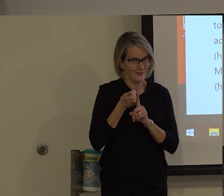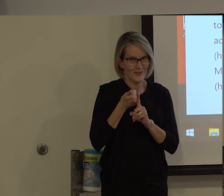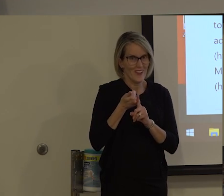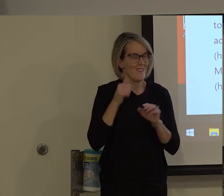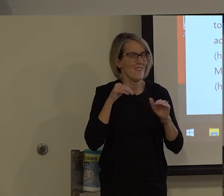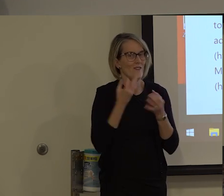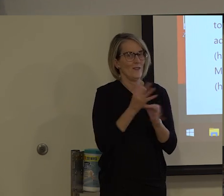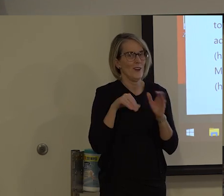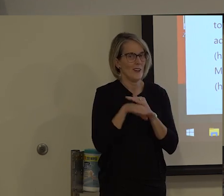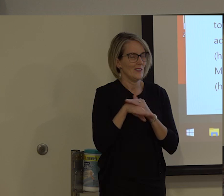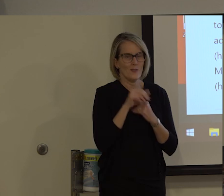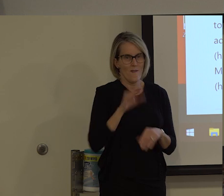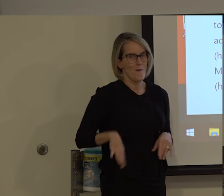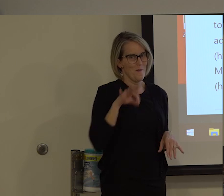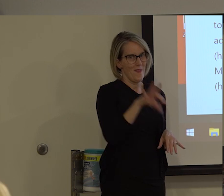free.